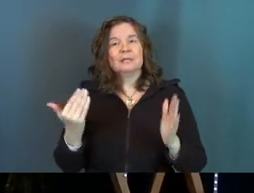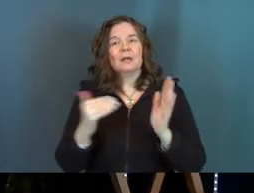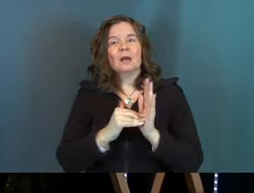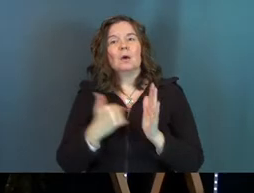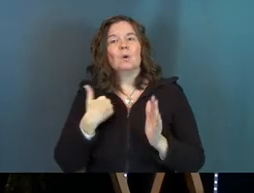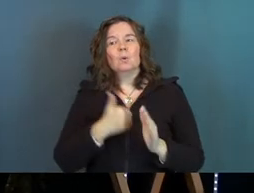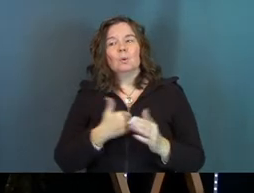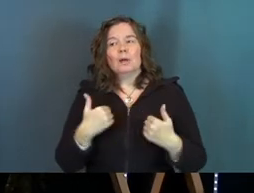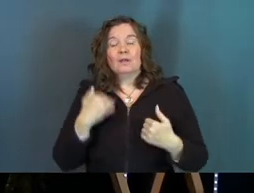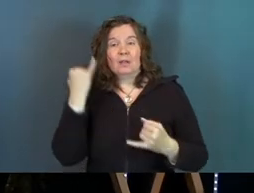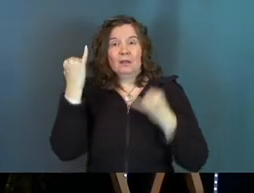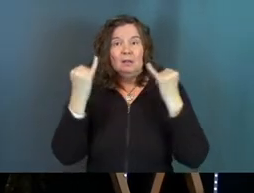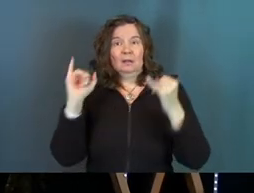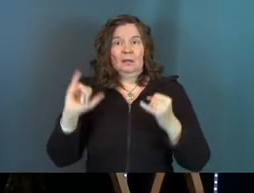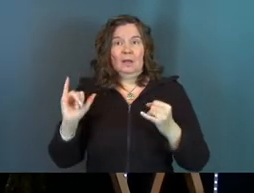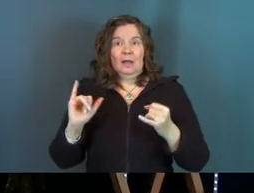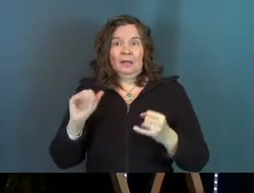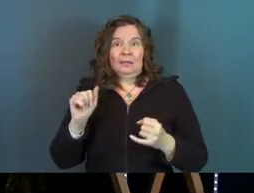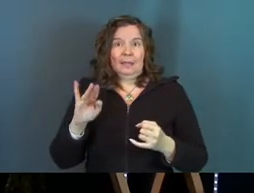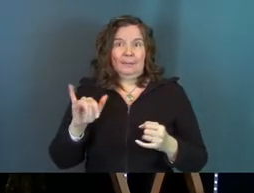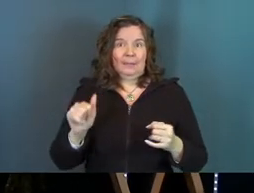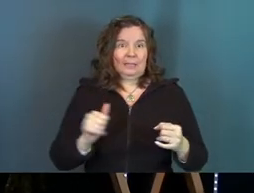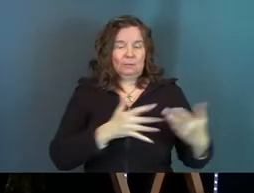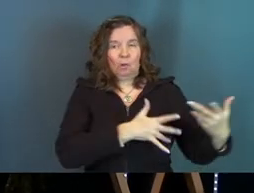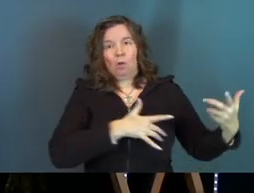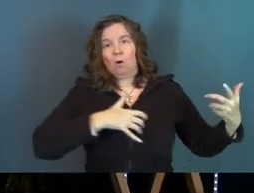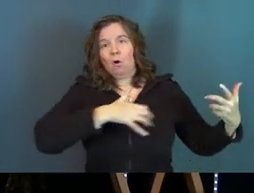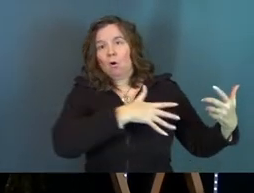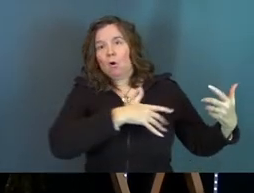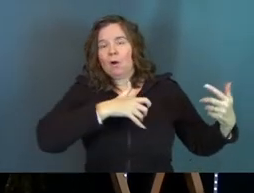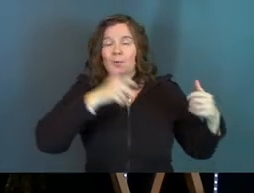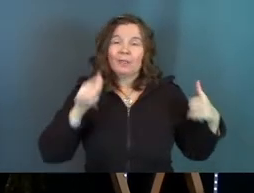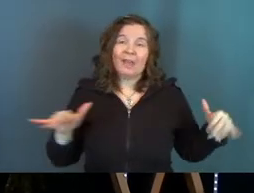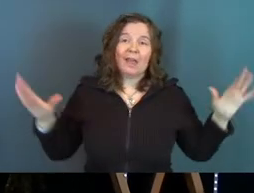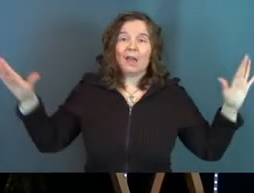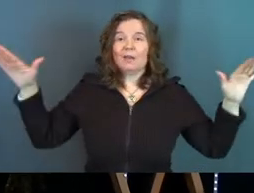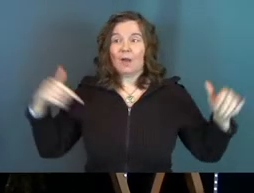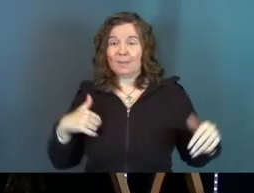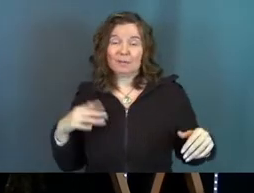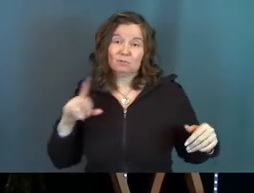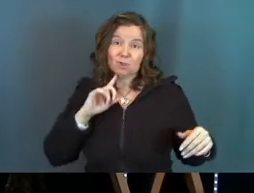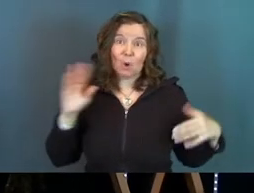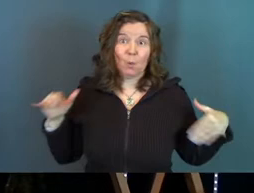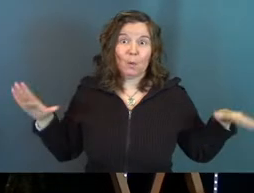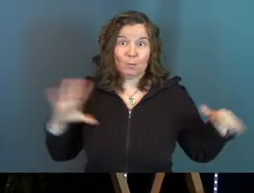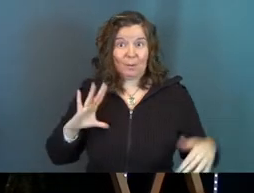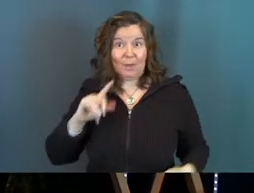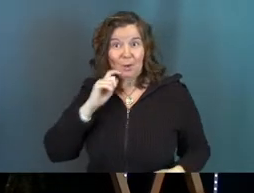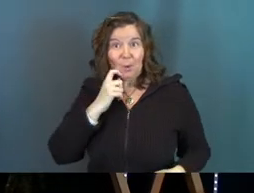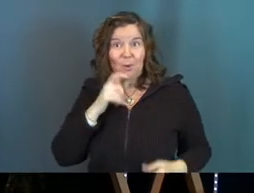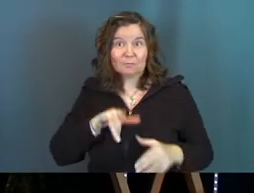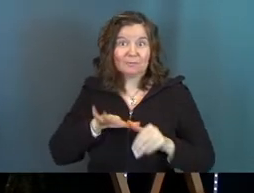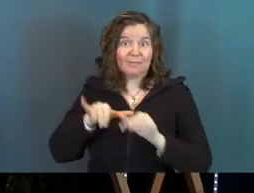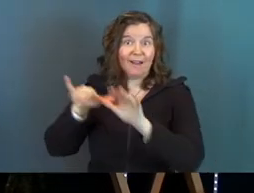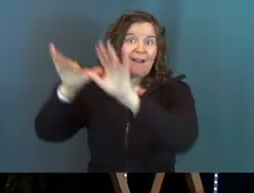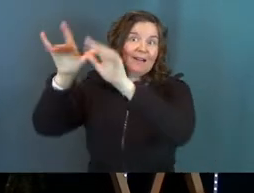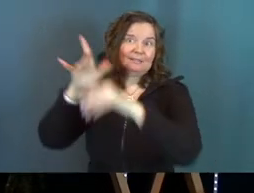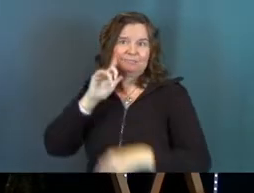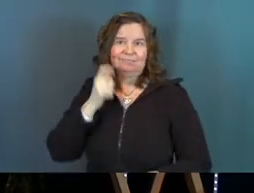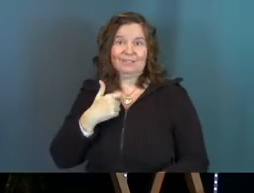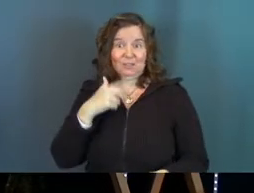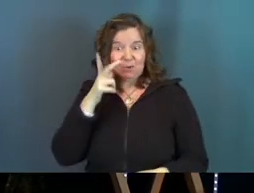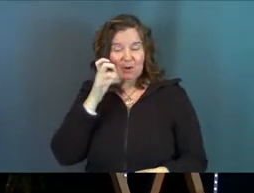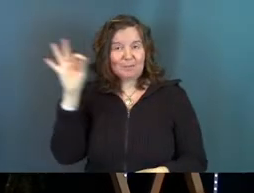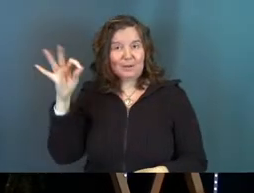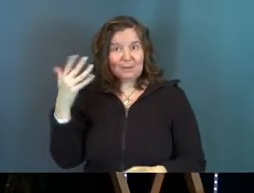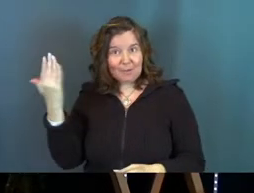again, we have ideas of like the abyss or the harp and the angel, and we're like, oh, like sure, wings would be cool. Don't get me wrong. It's Pastor Josh, we've heard him.